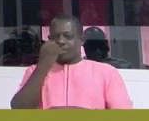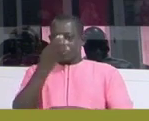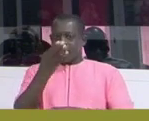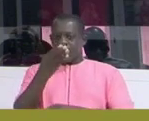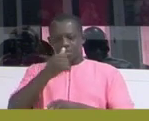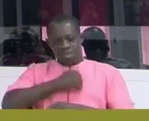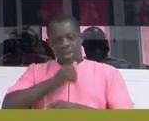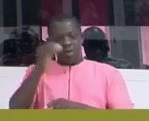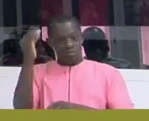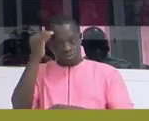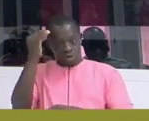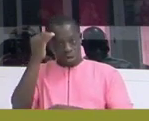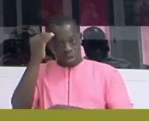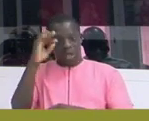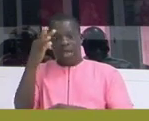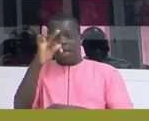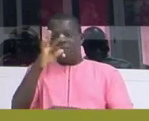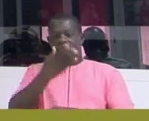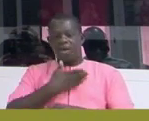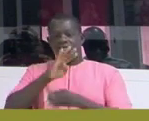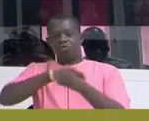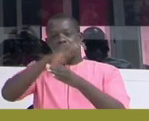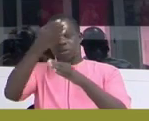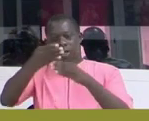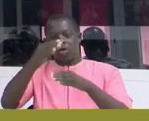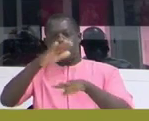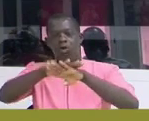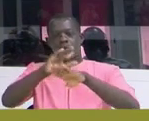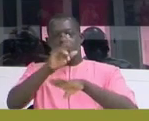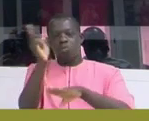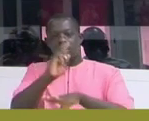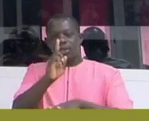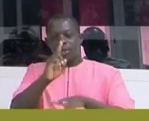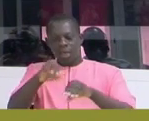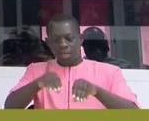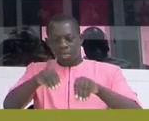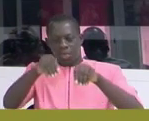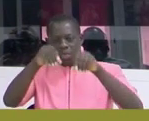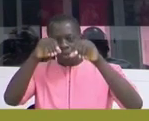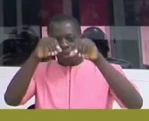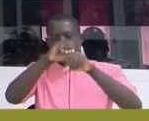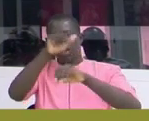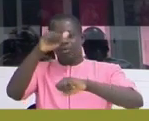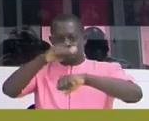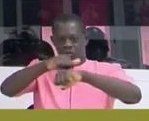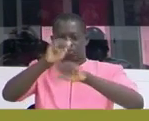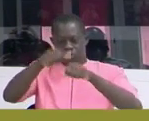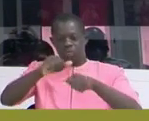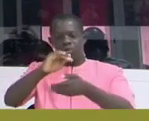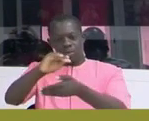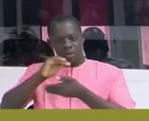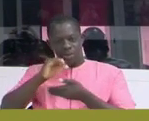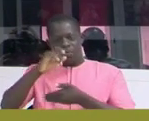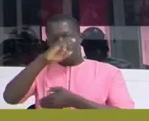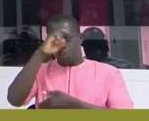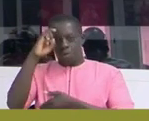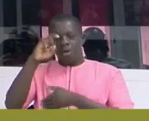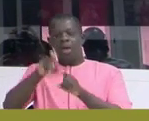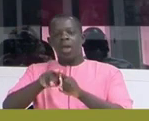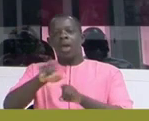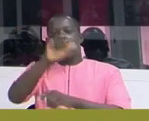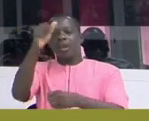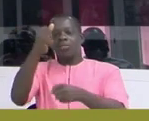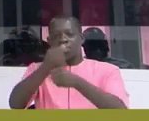do?" I said to him, "My knowledge, if I could have the contract for the sun and the gravel, I will take